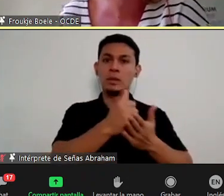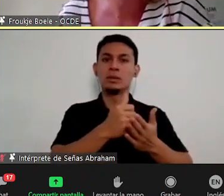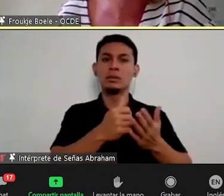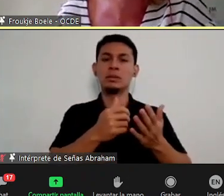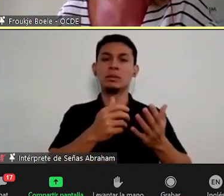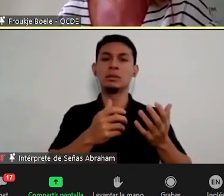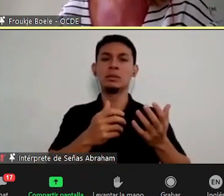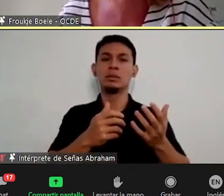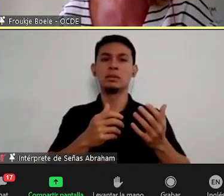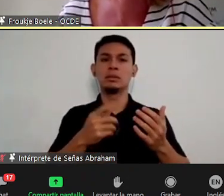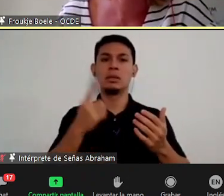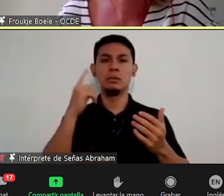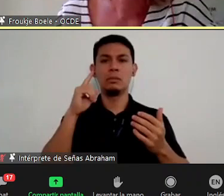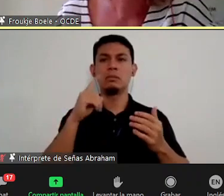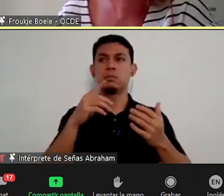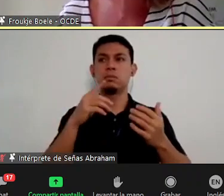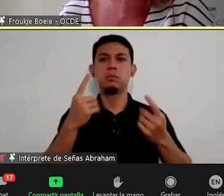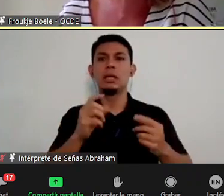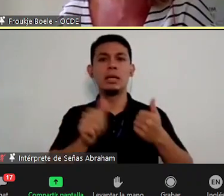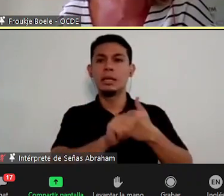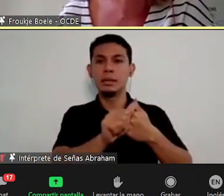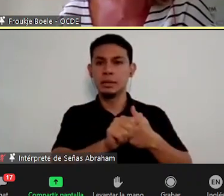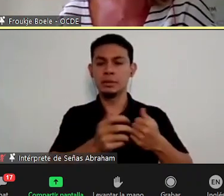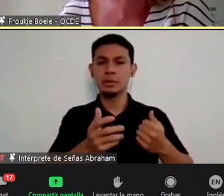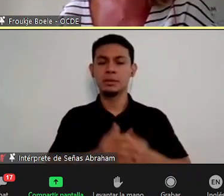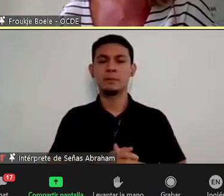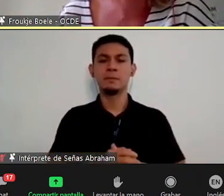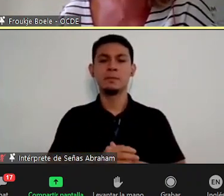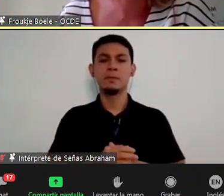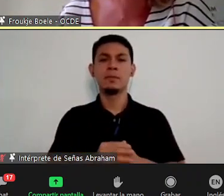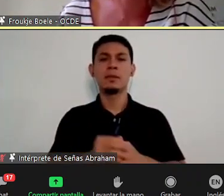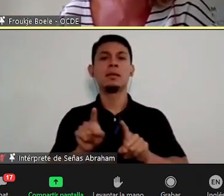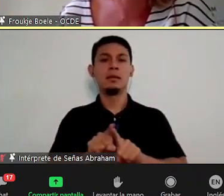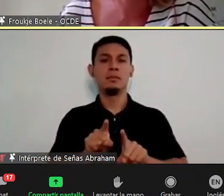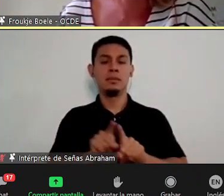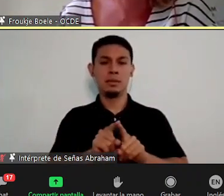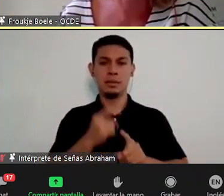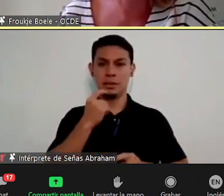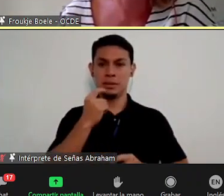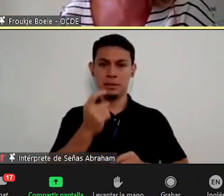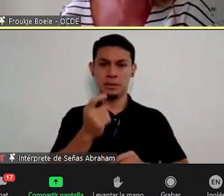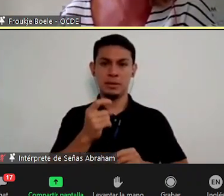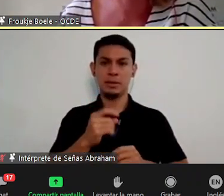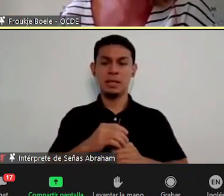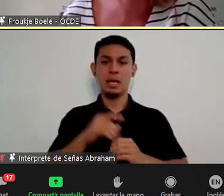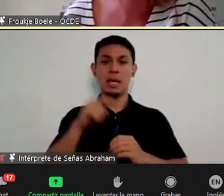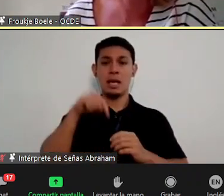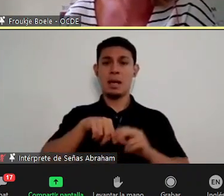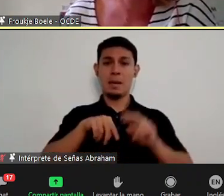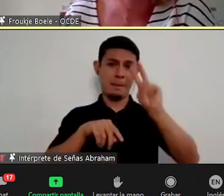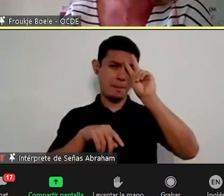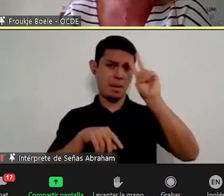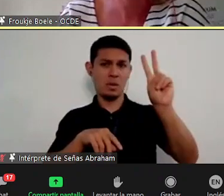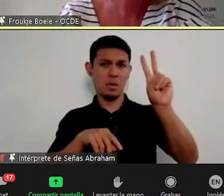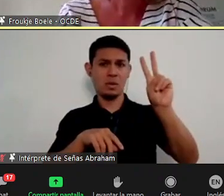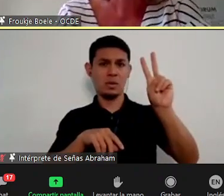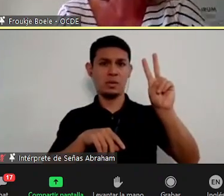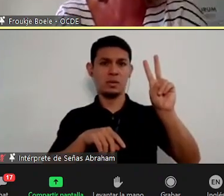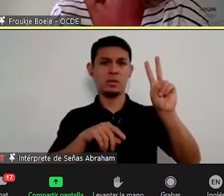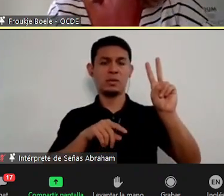diligence process of when they identify risks and it is also important to consider the